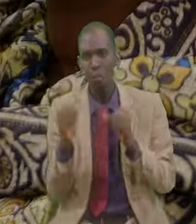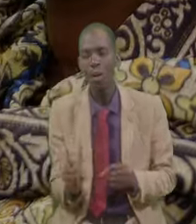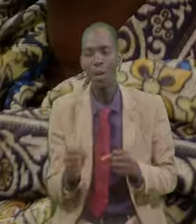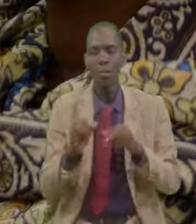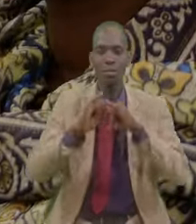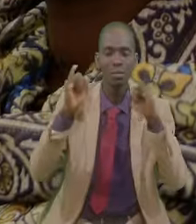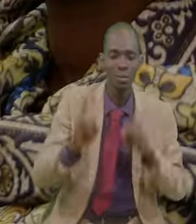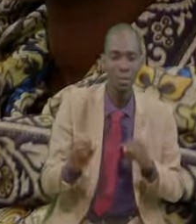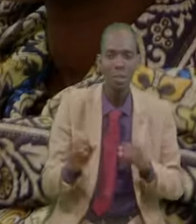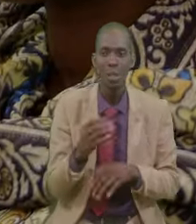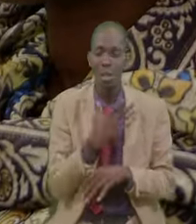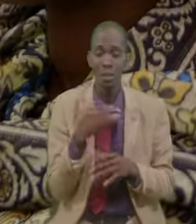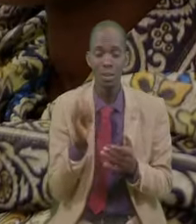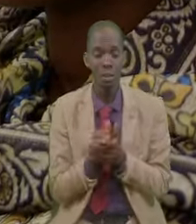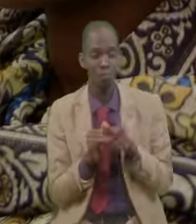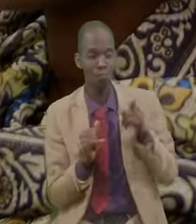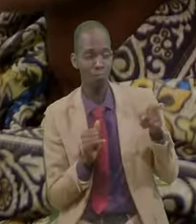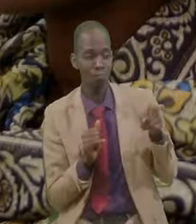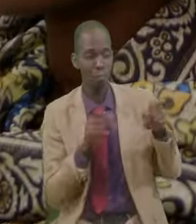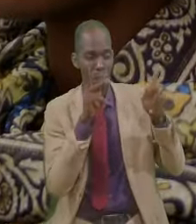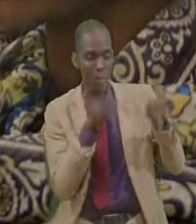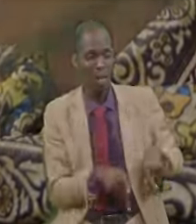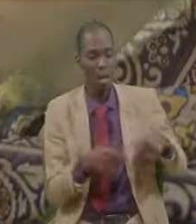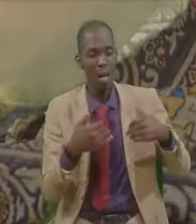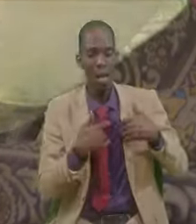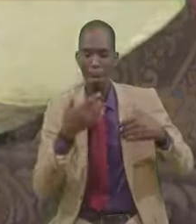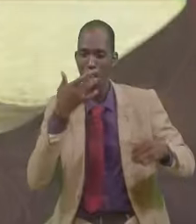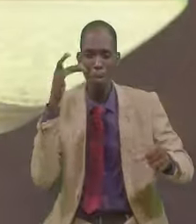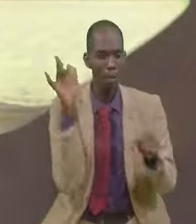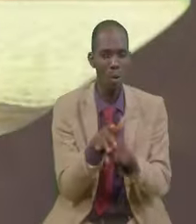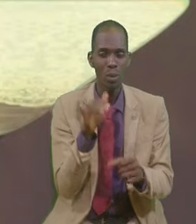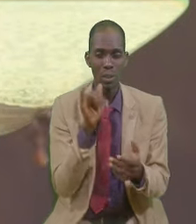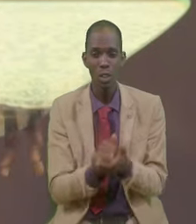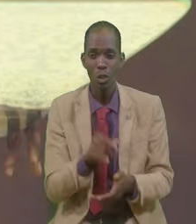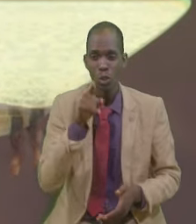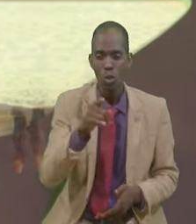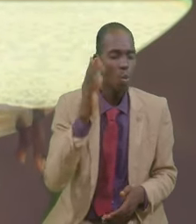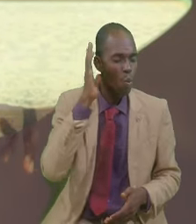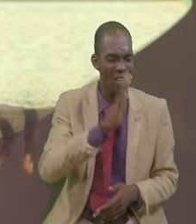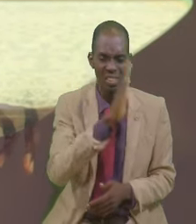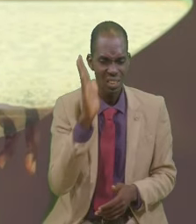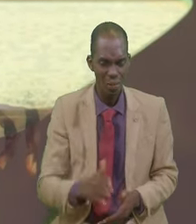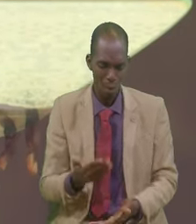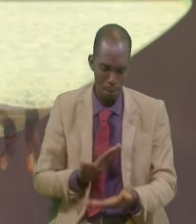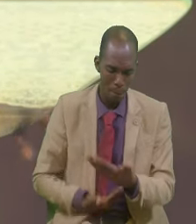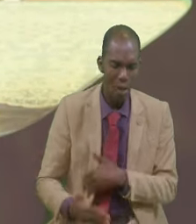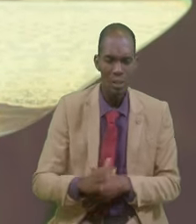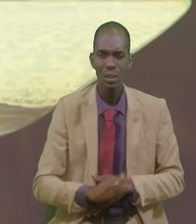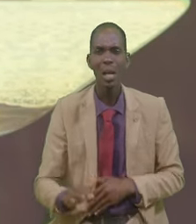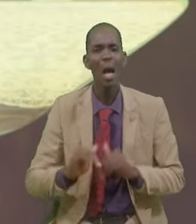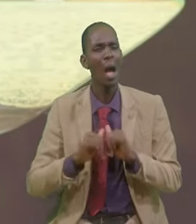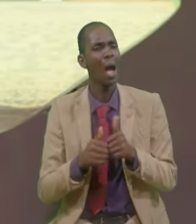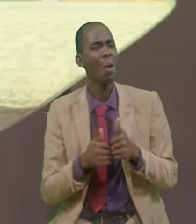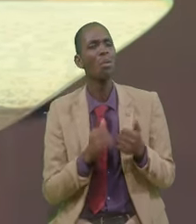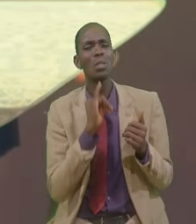that person has vowed that you will never have a child in your life. How did he vow?